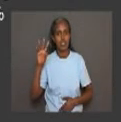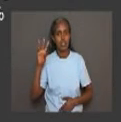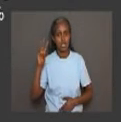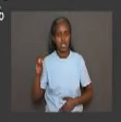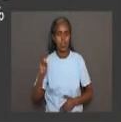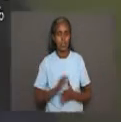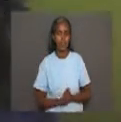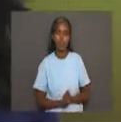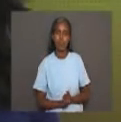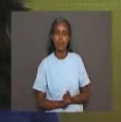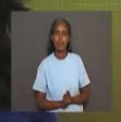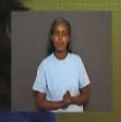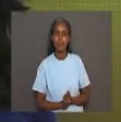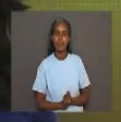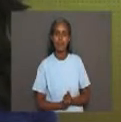360.